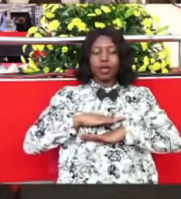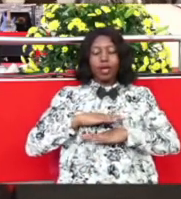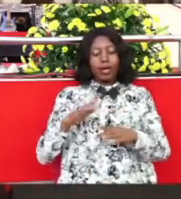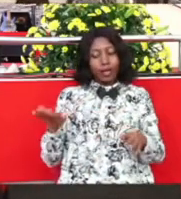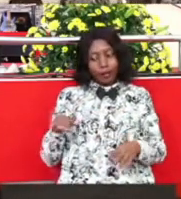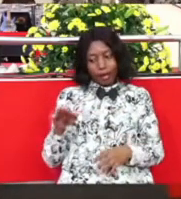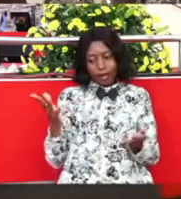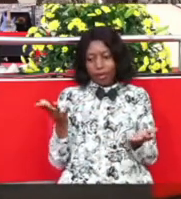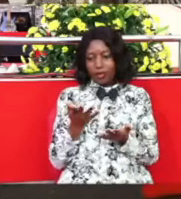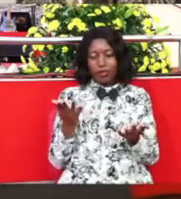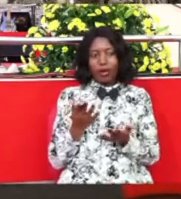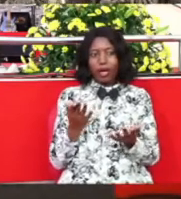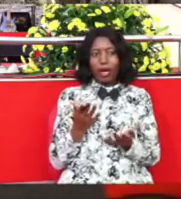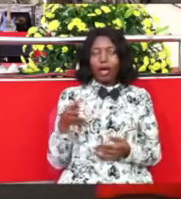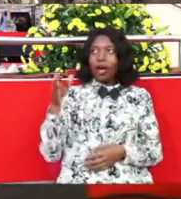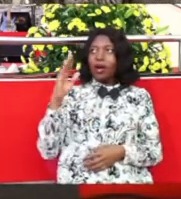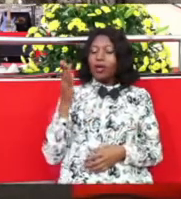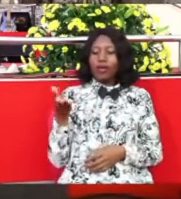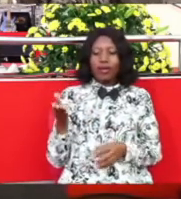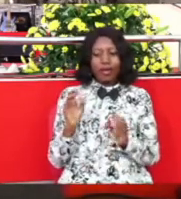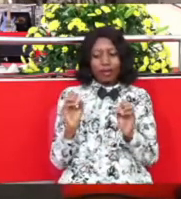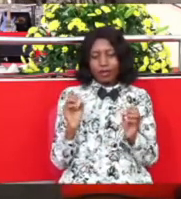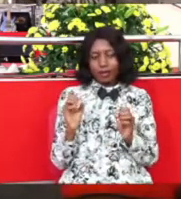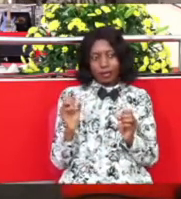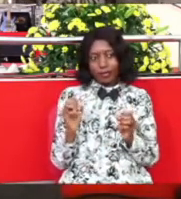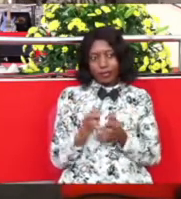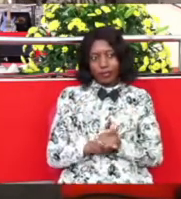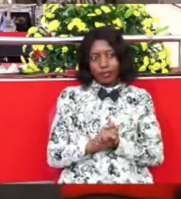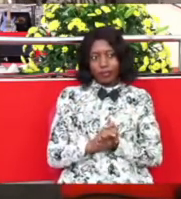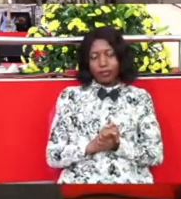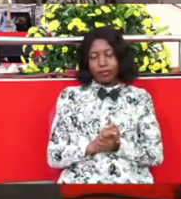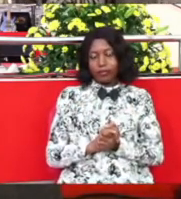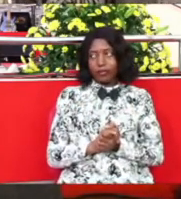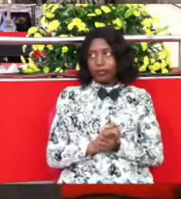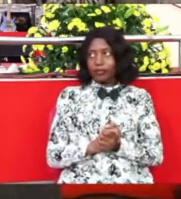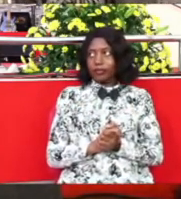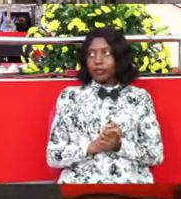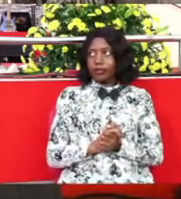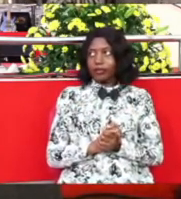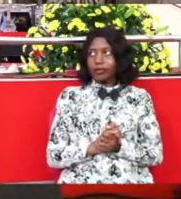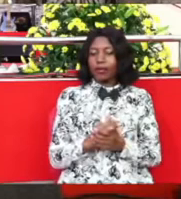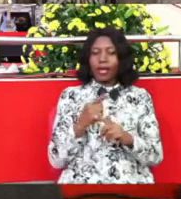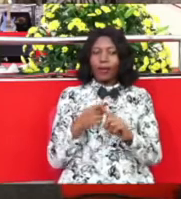kupata tu ile kukaa na utulivu mahali ambapo Mungu ametuweka, yani kufurahikia tu mahali pale. But we'll go beyond just being a